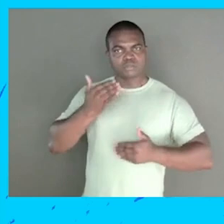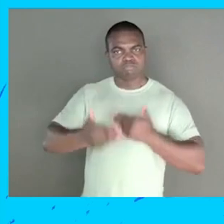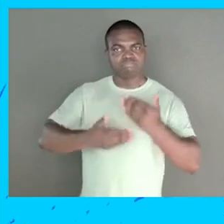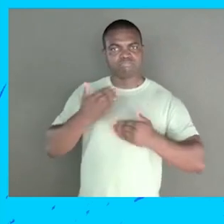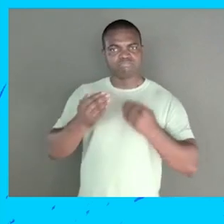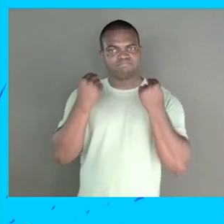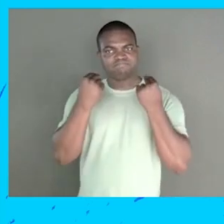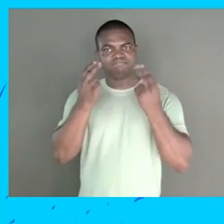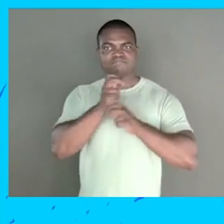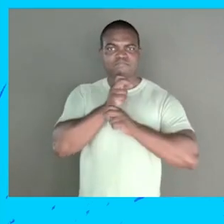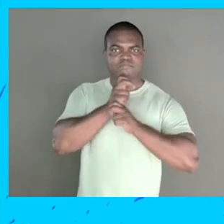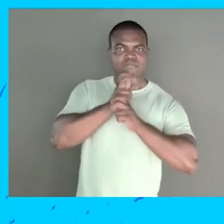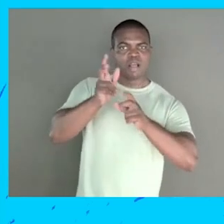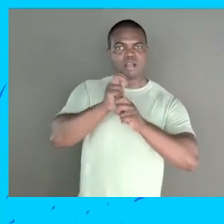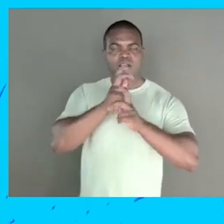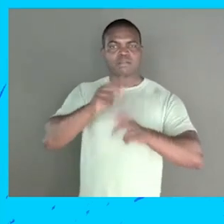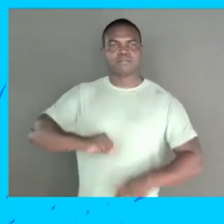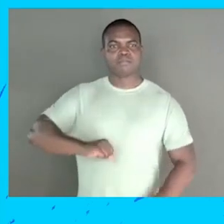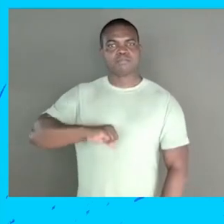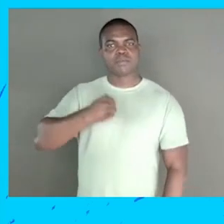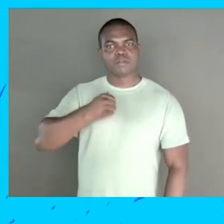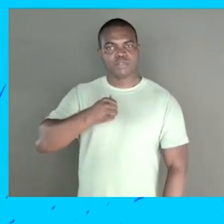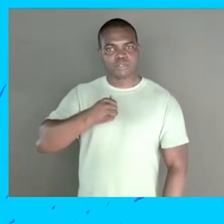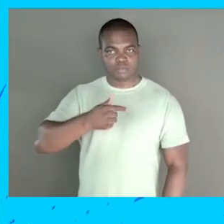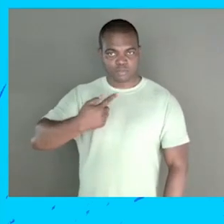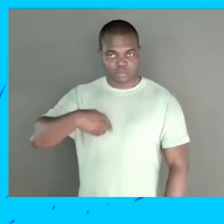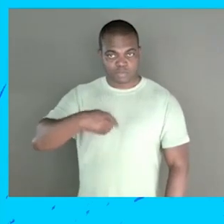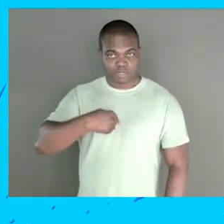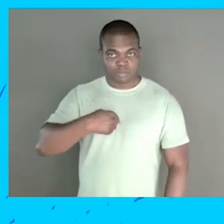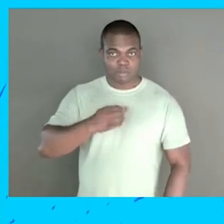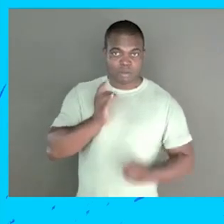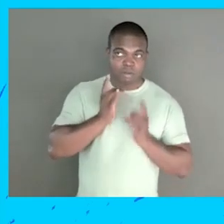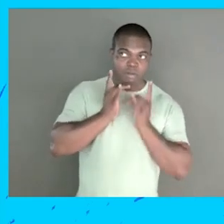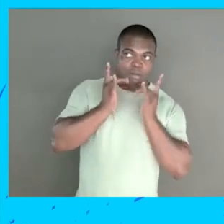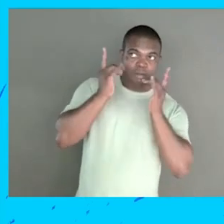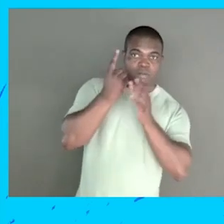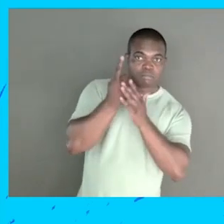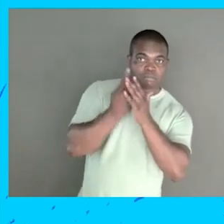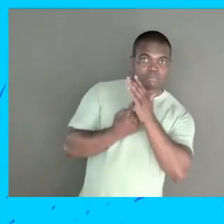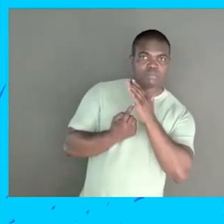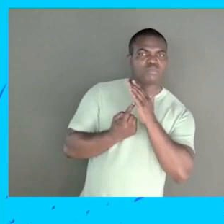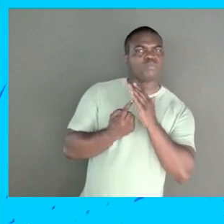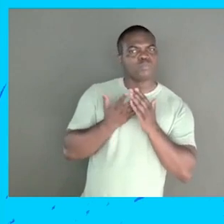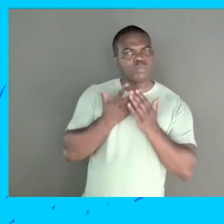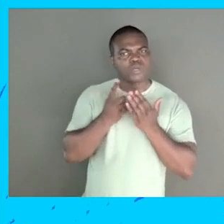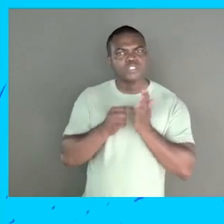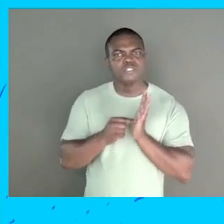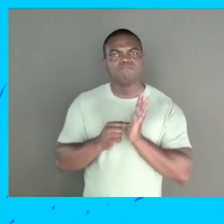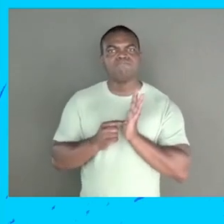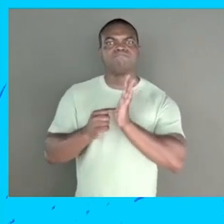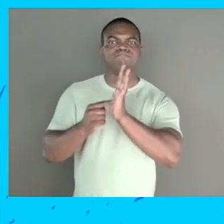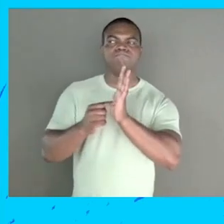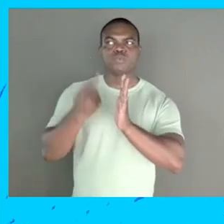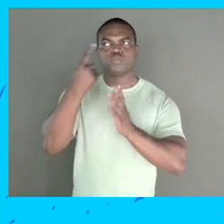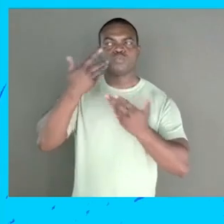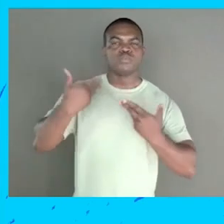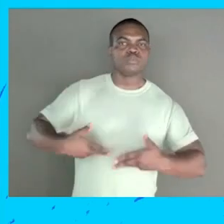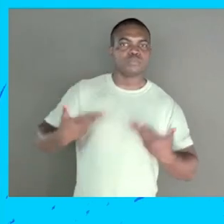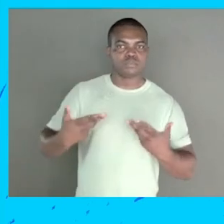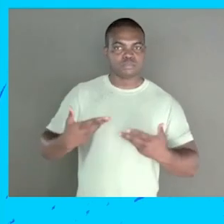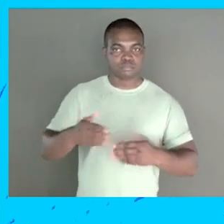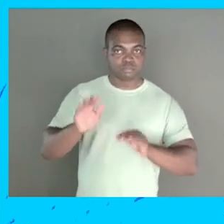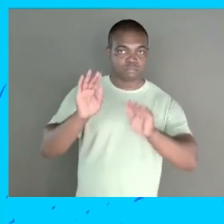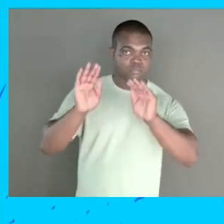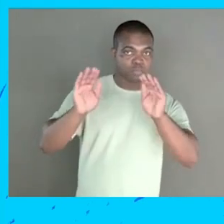that make us who we are. Dear world leaders, you are not helping us, don't you see? We